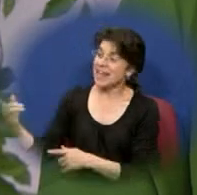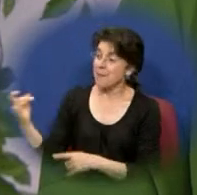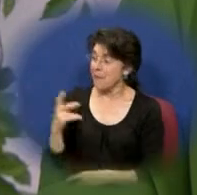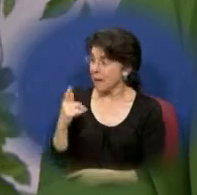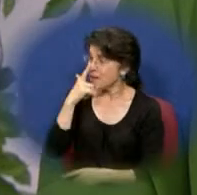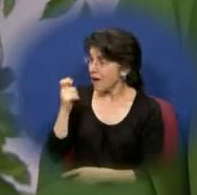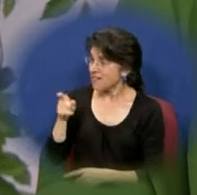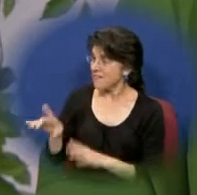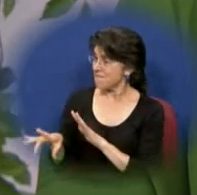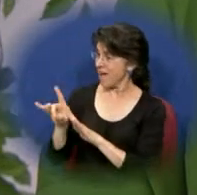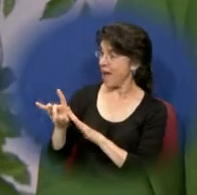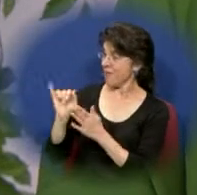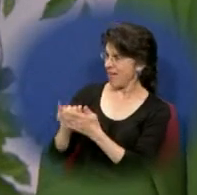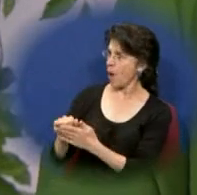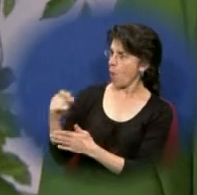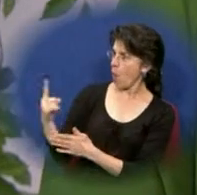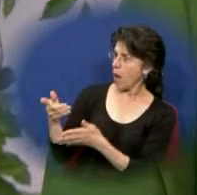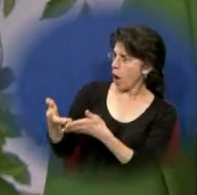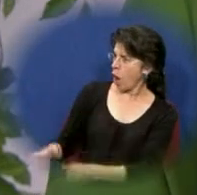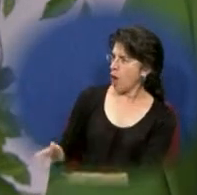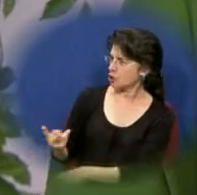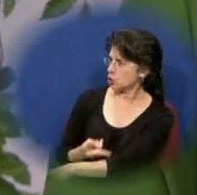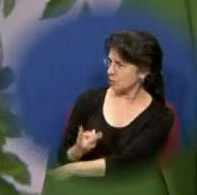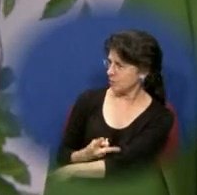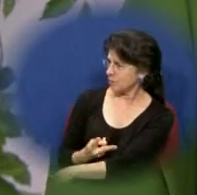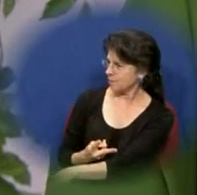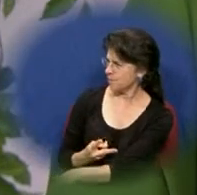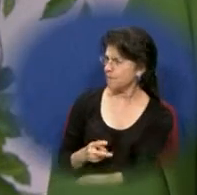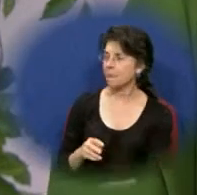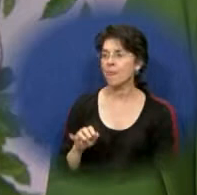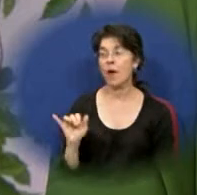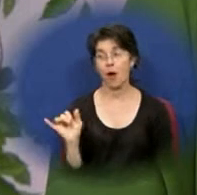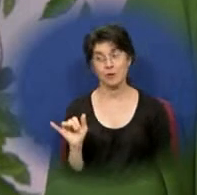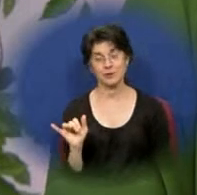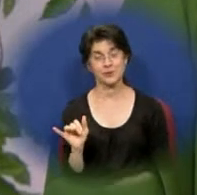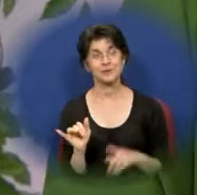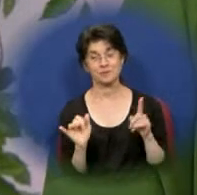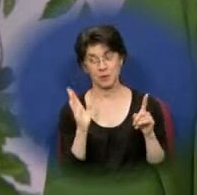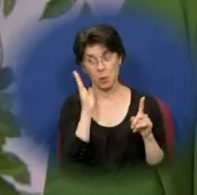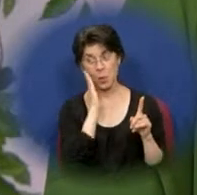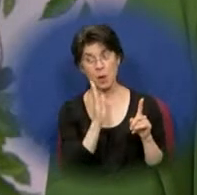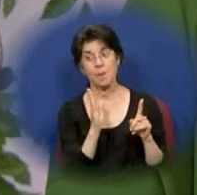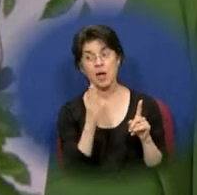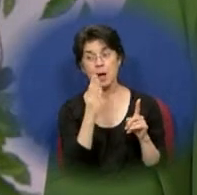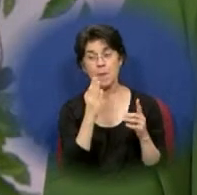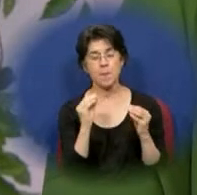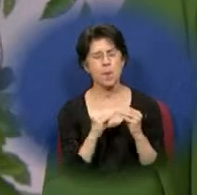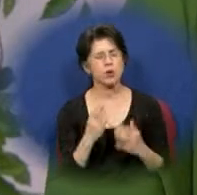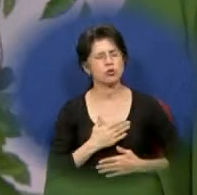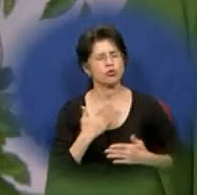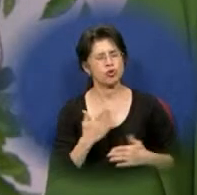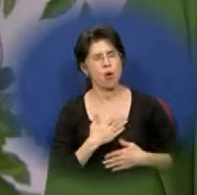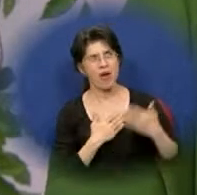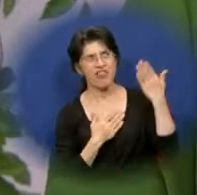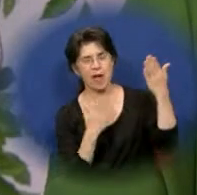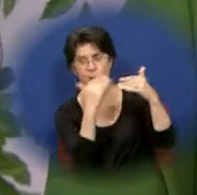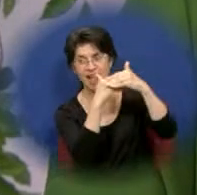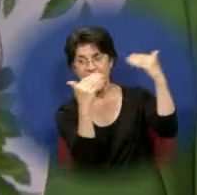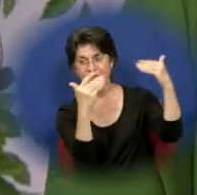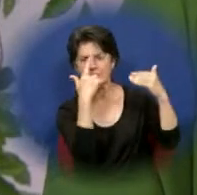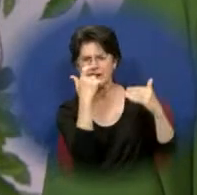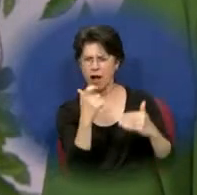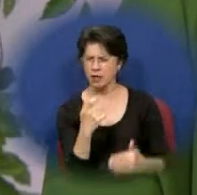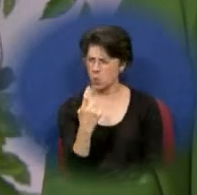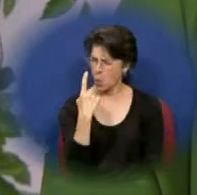sheep." I tell you, there will be likewise more joy in heaven over one repentant sinner than over 99